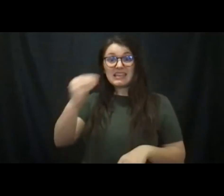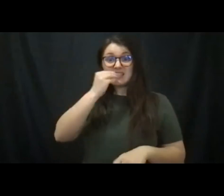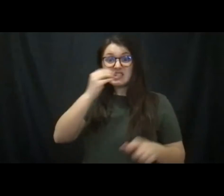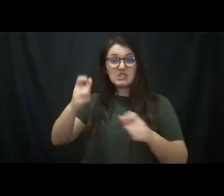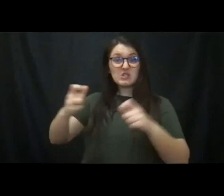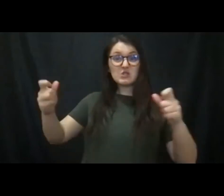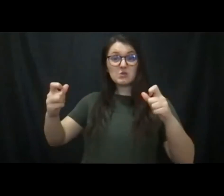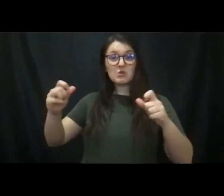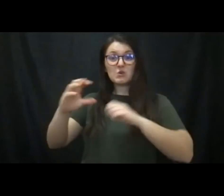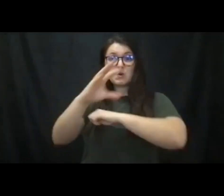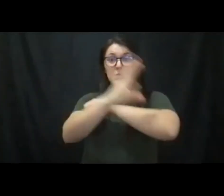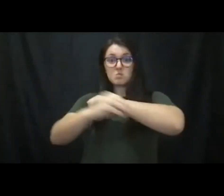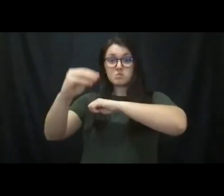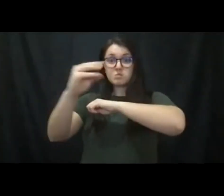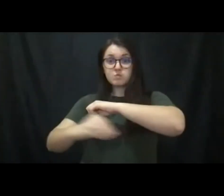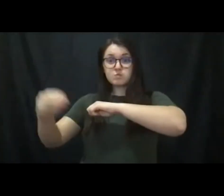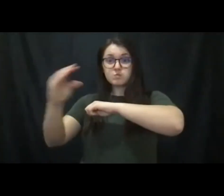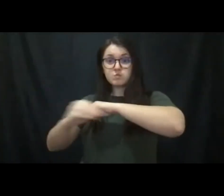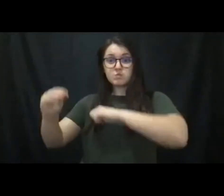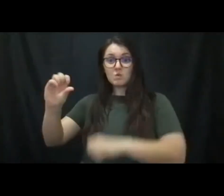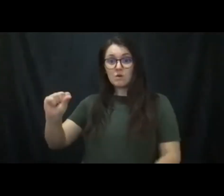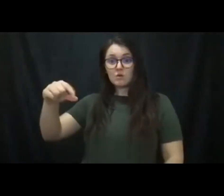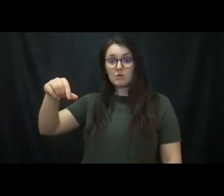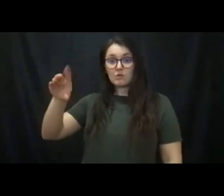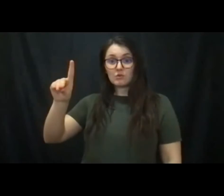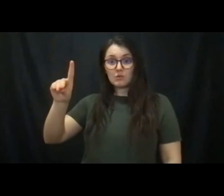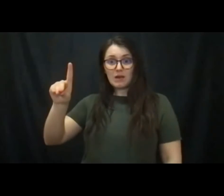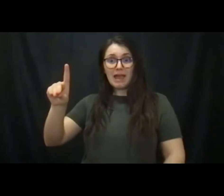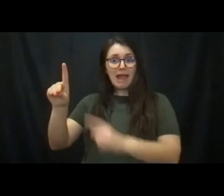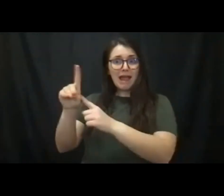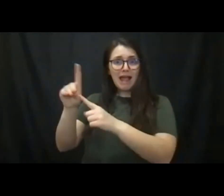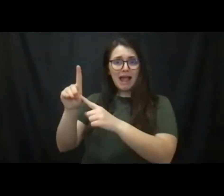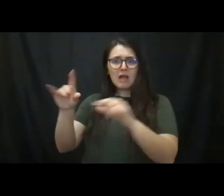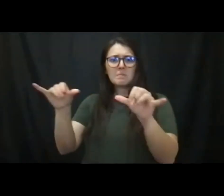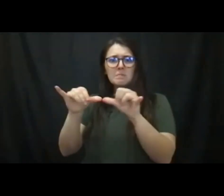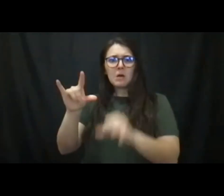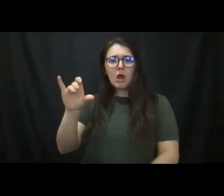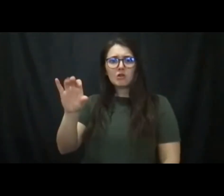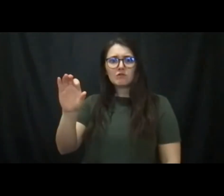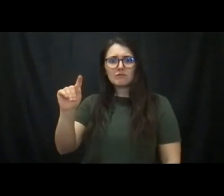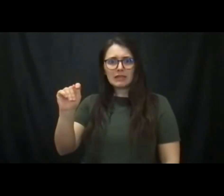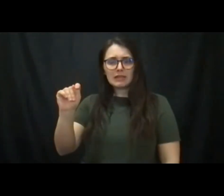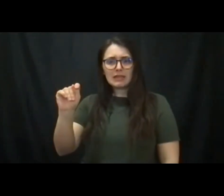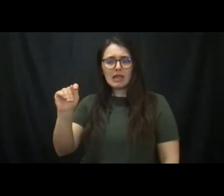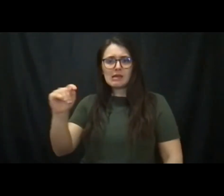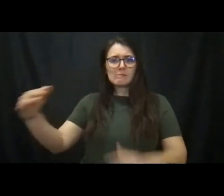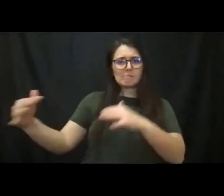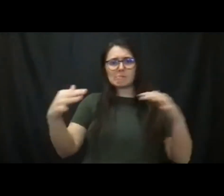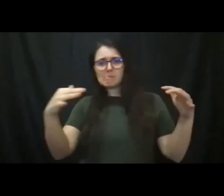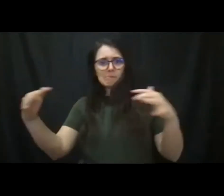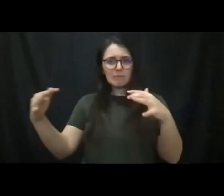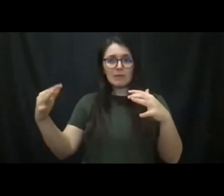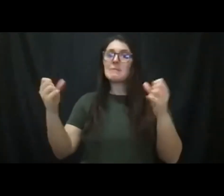giant squid can be over 100 feet long. And so they battle back and forth. And many times